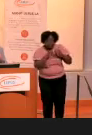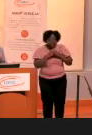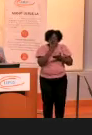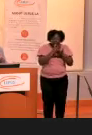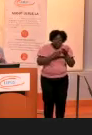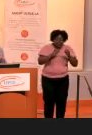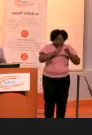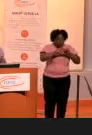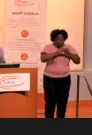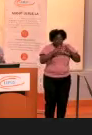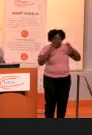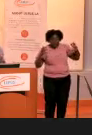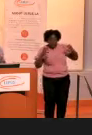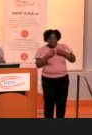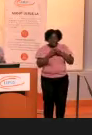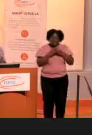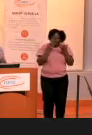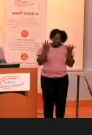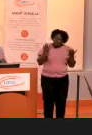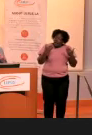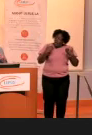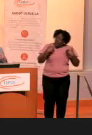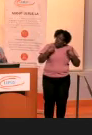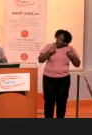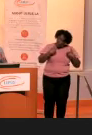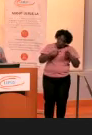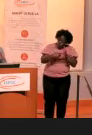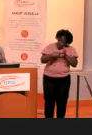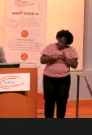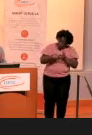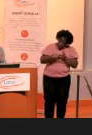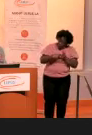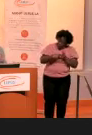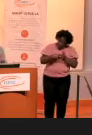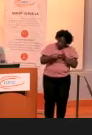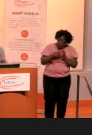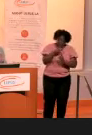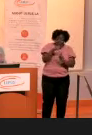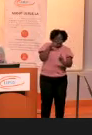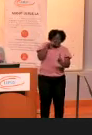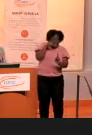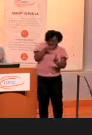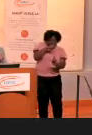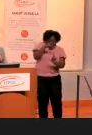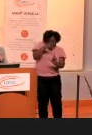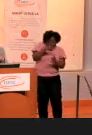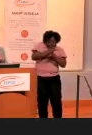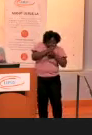protein, and typically this one also doesn't require any specific treatment